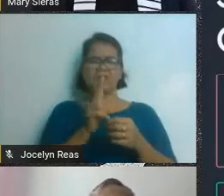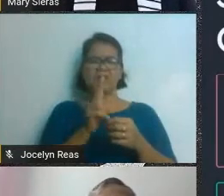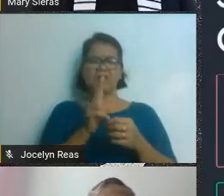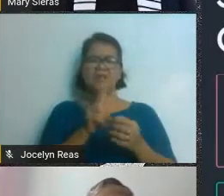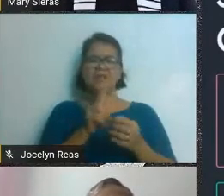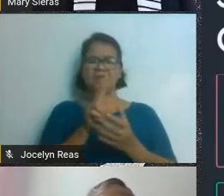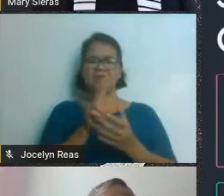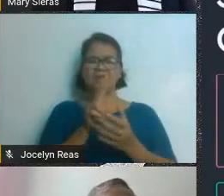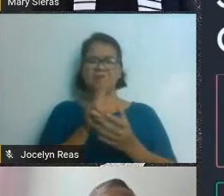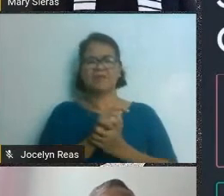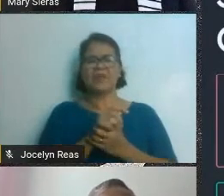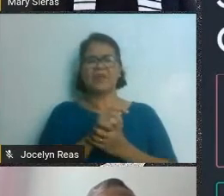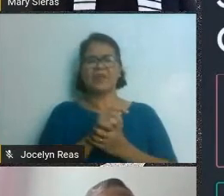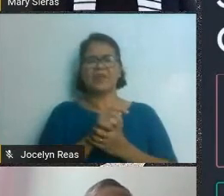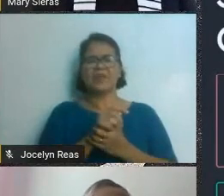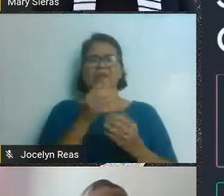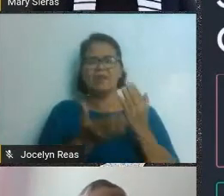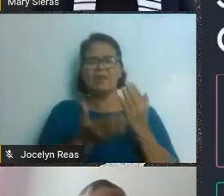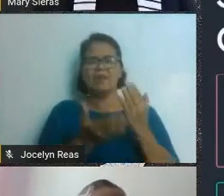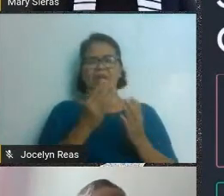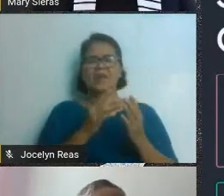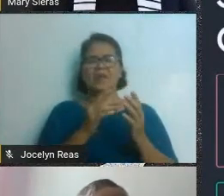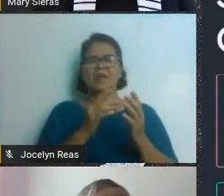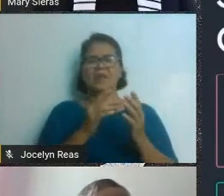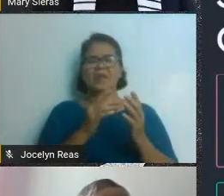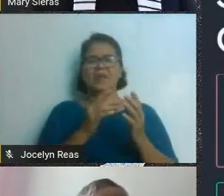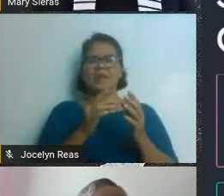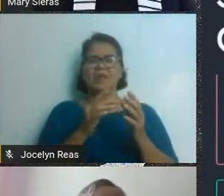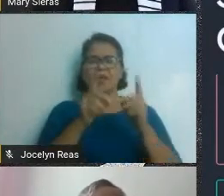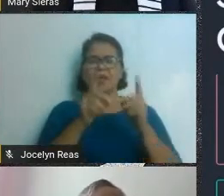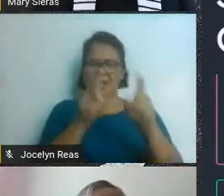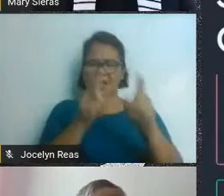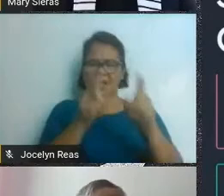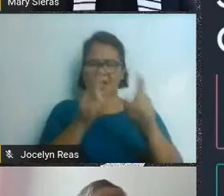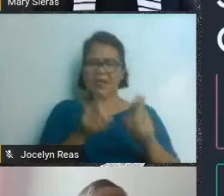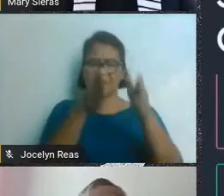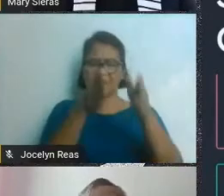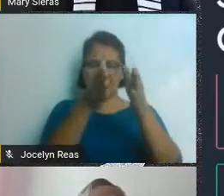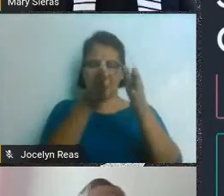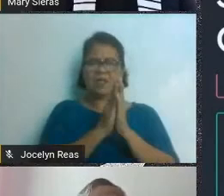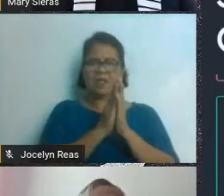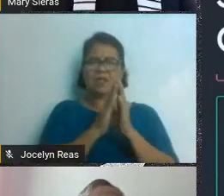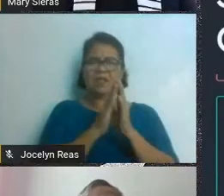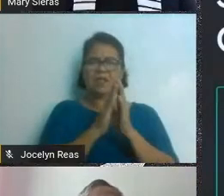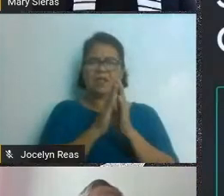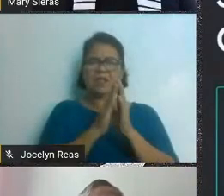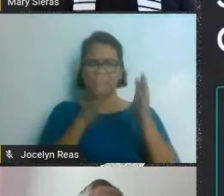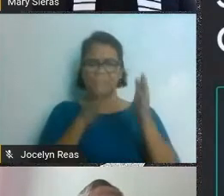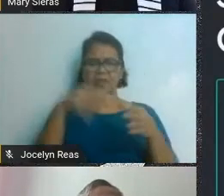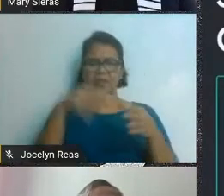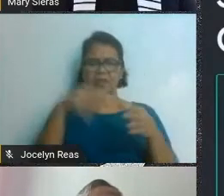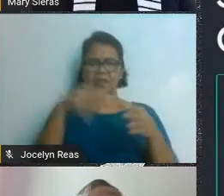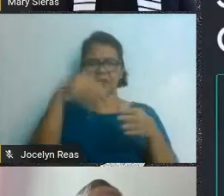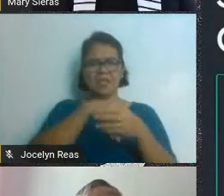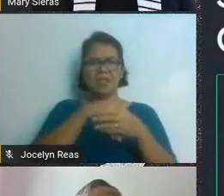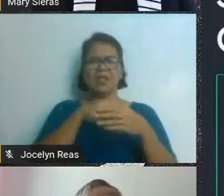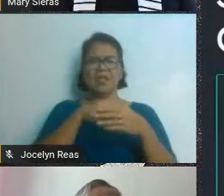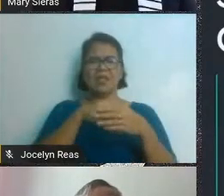sa mga inaaral directly. Ano? That's an option that can be done. Again, only for those with access